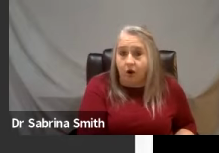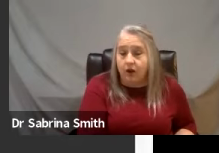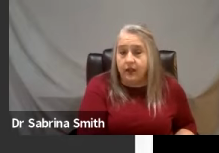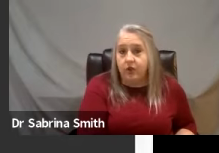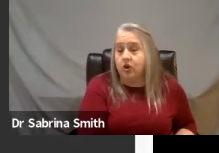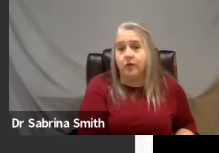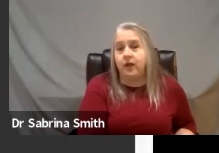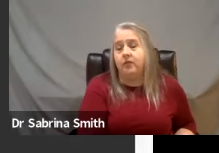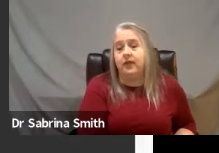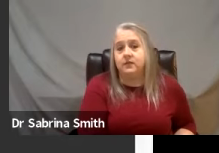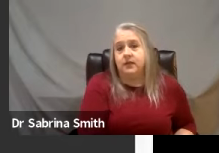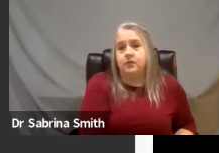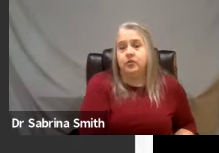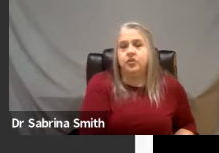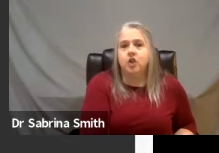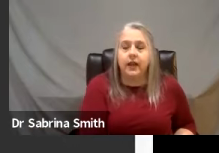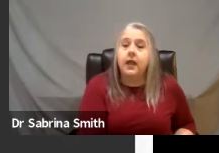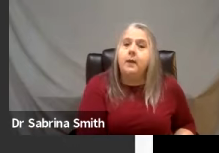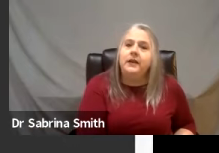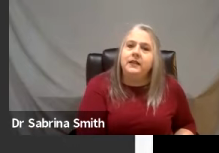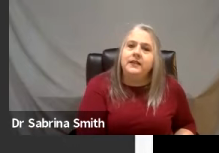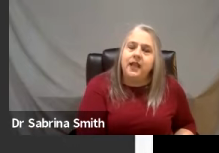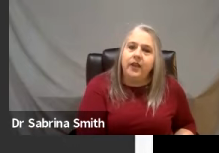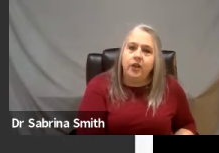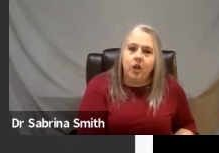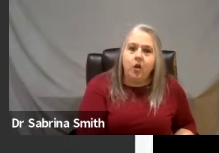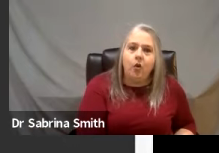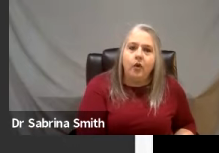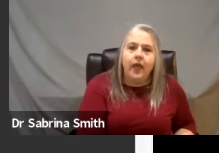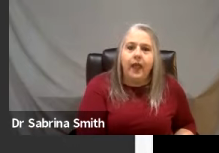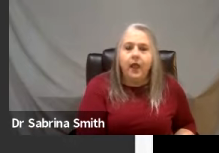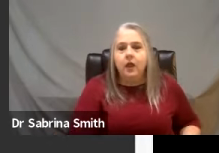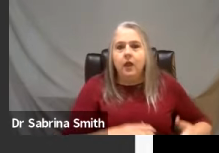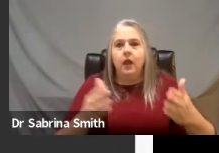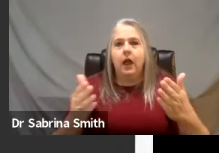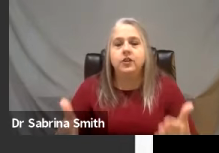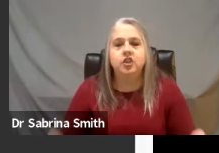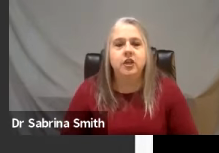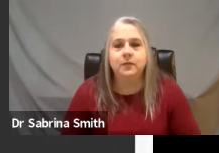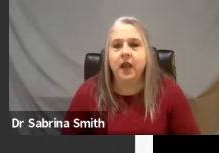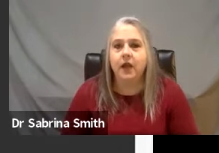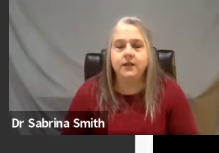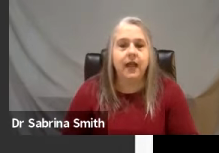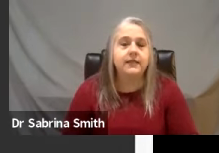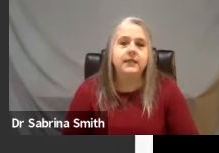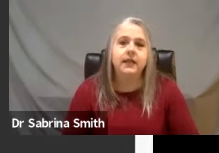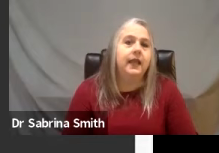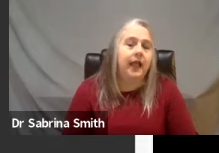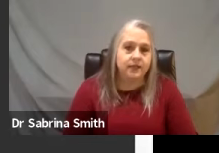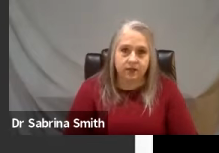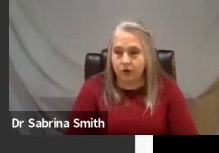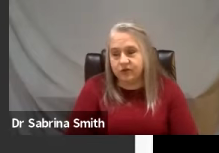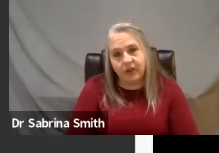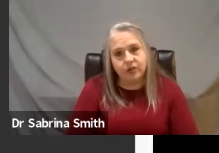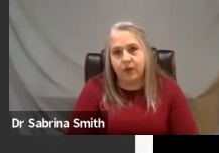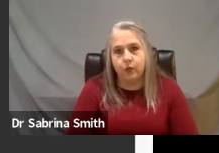they are in their career. That's where they're starting. But at least now they know, okay, just because I didn't